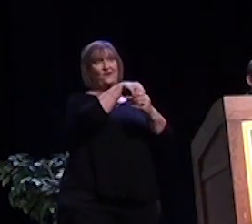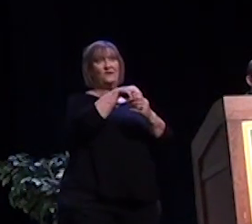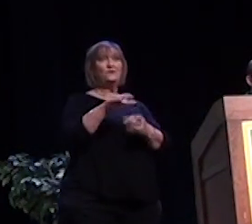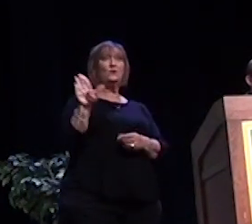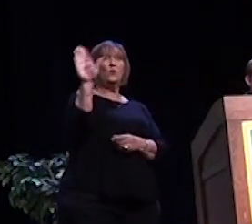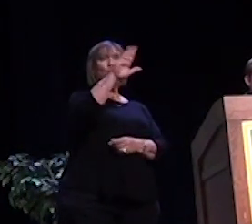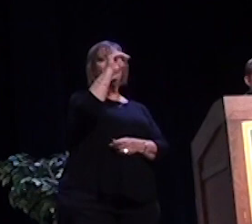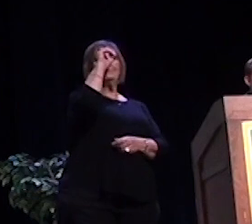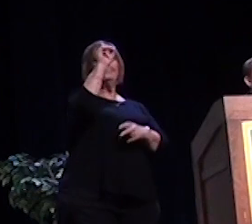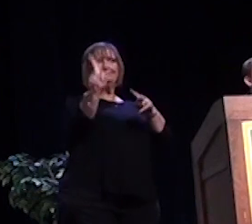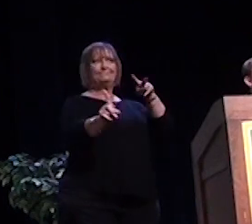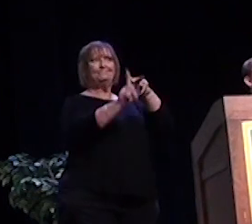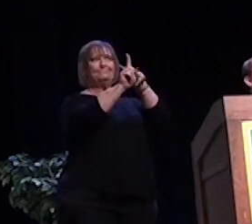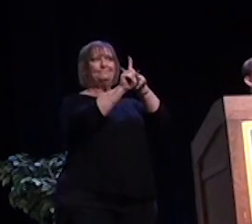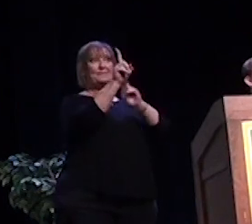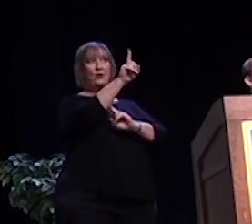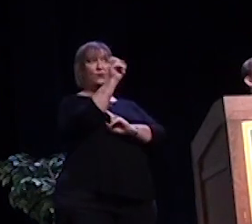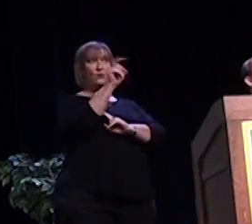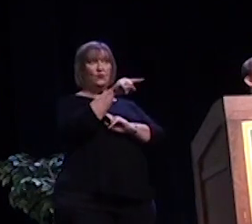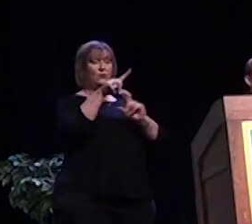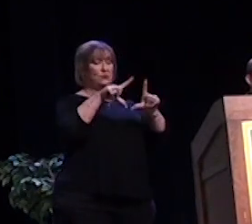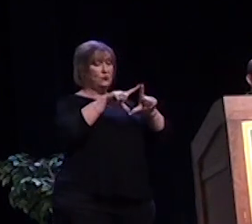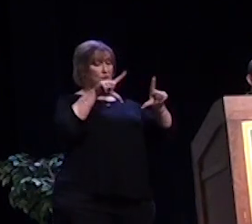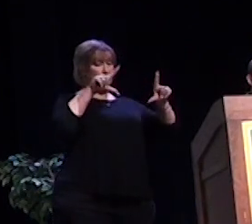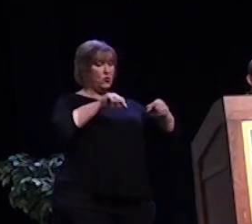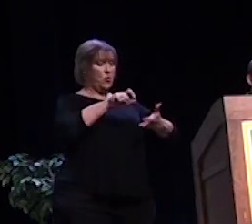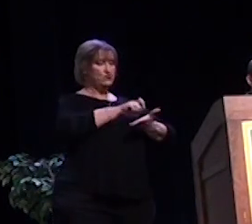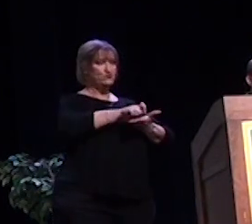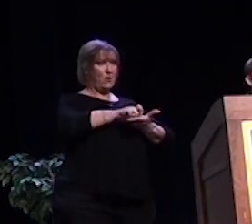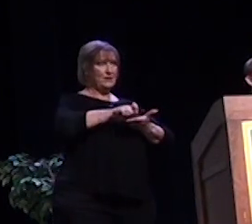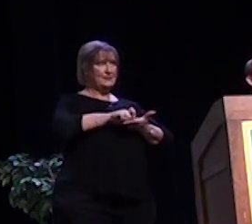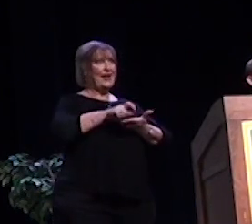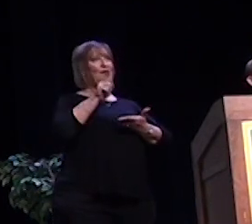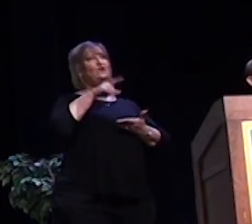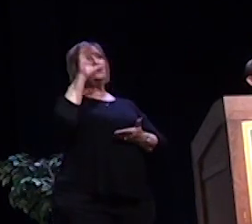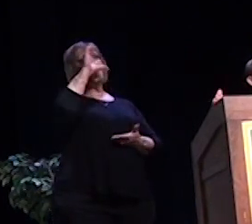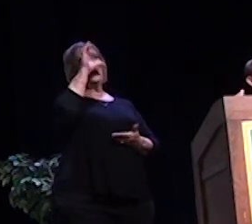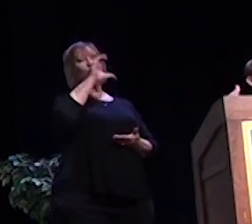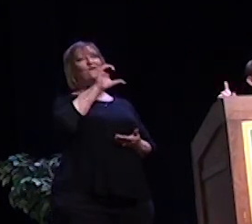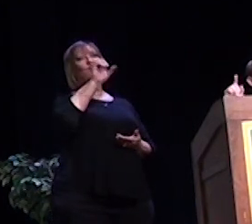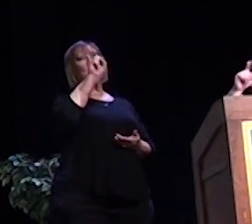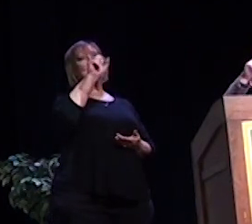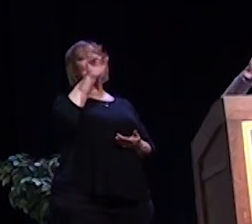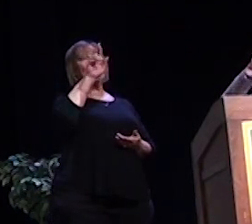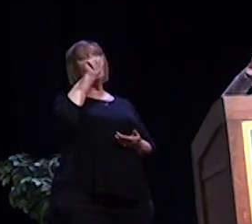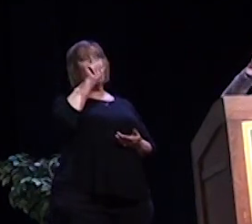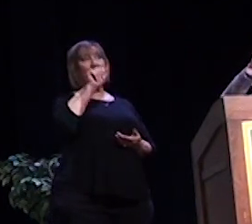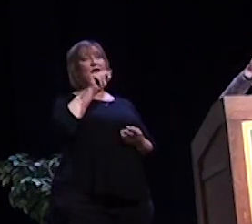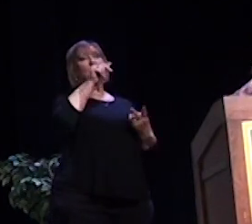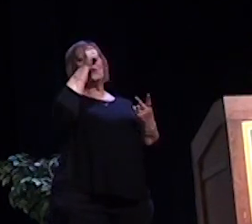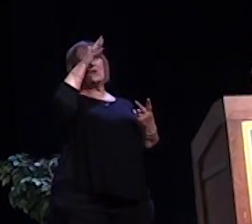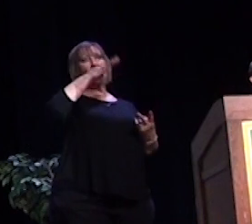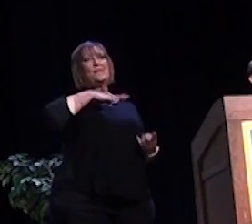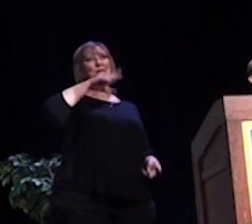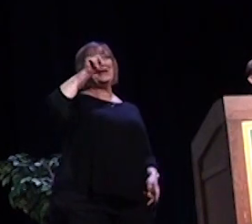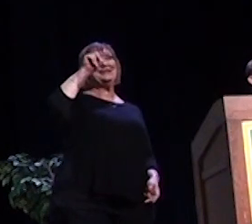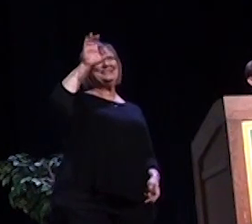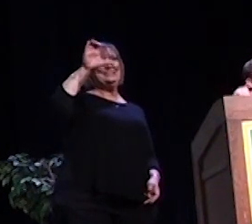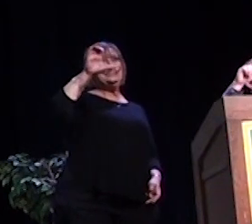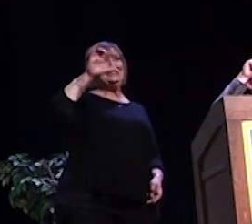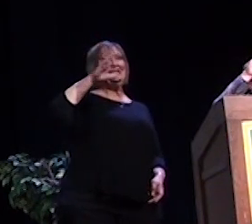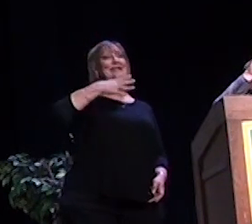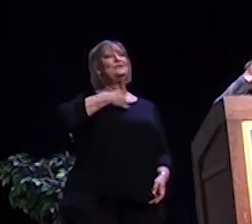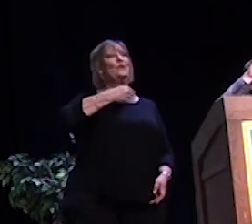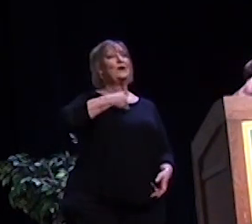any questions that you have for us, you can find Sarah or TC. They'll be raising their hands. You can see TC in the back over